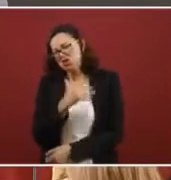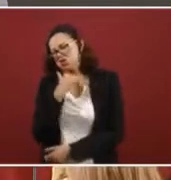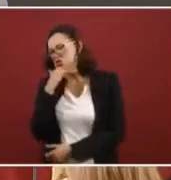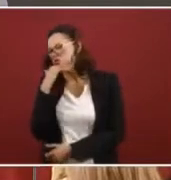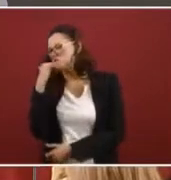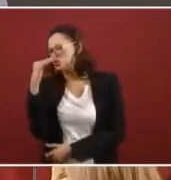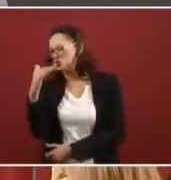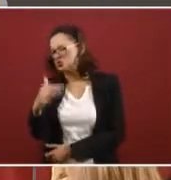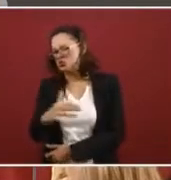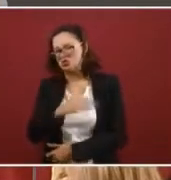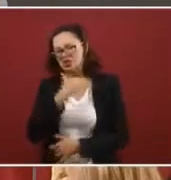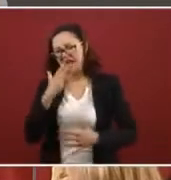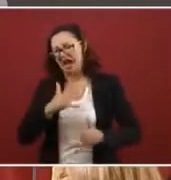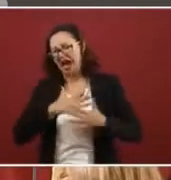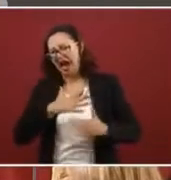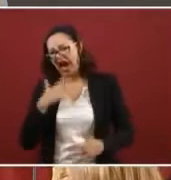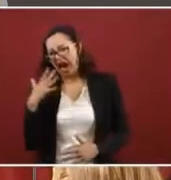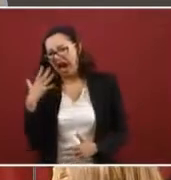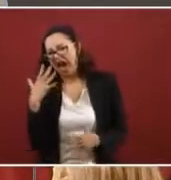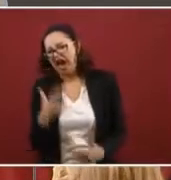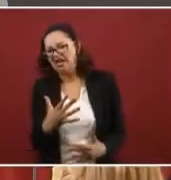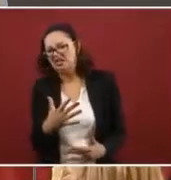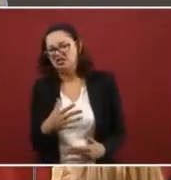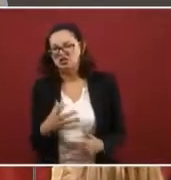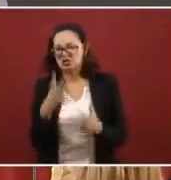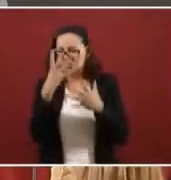disgusting, difficult, sad times